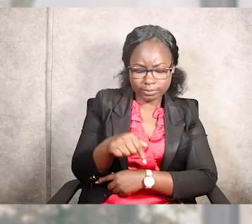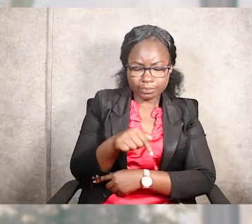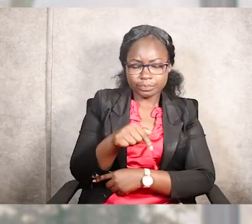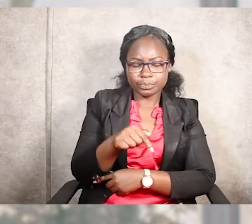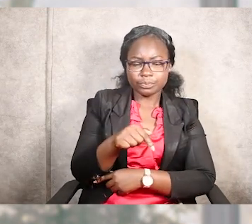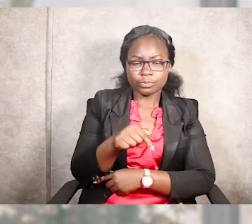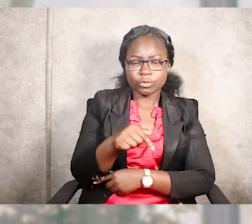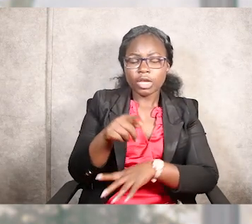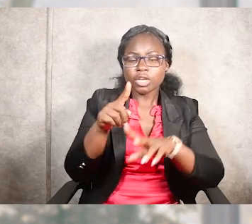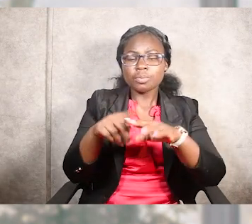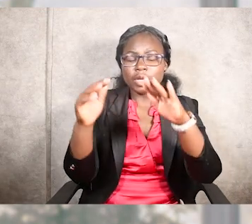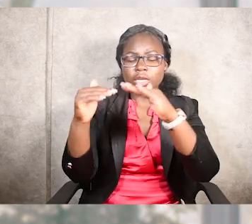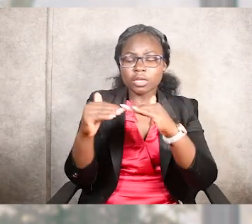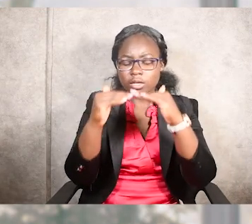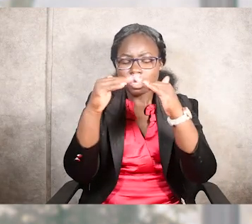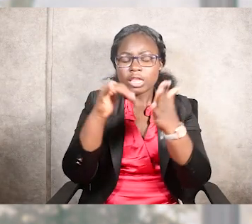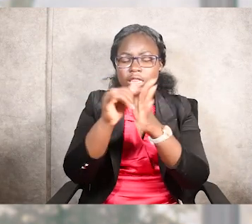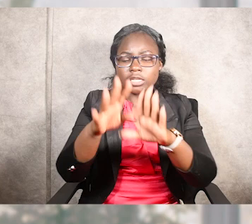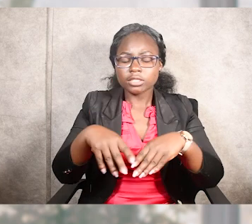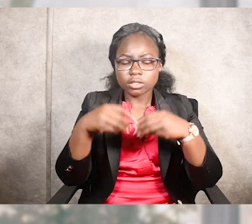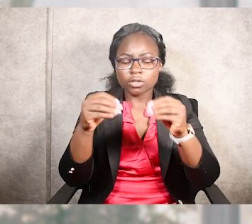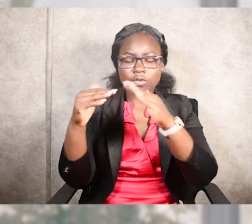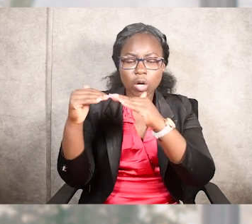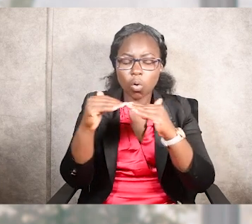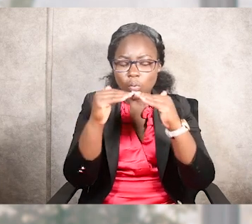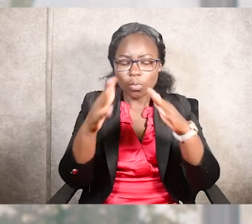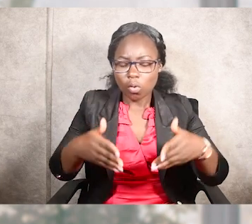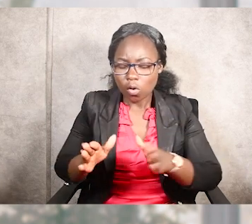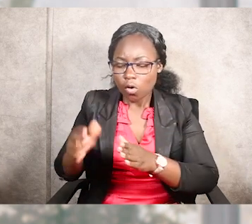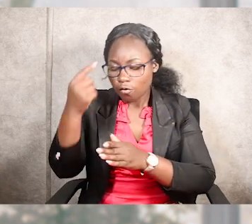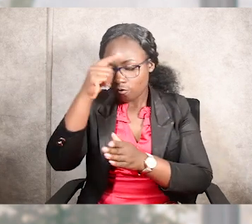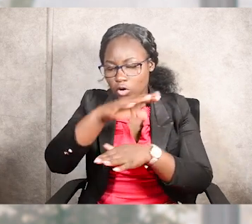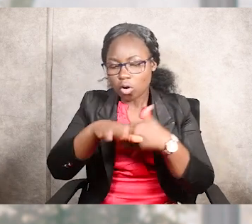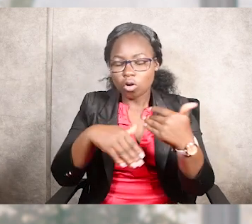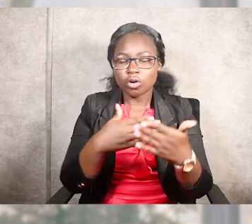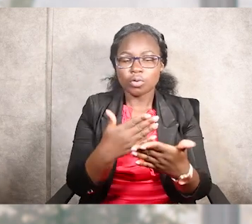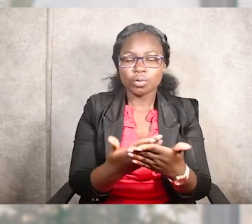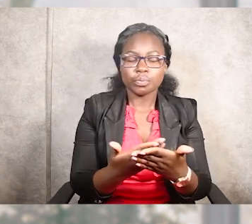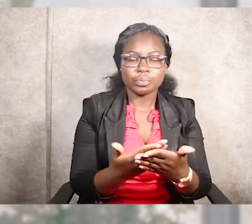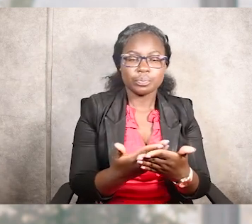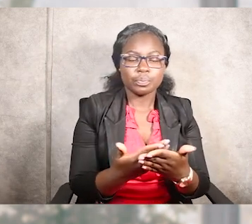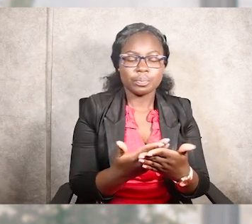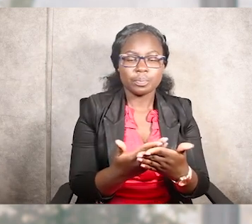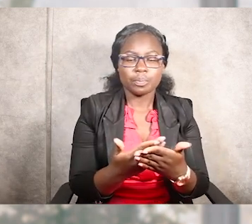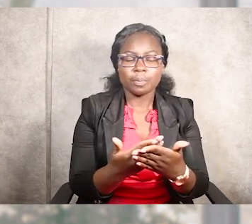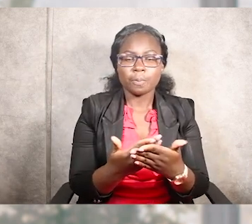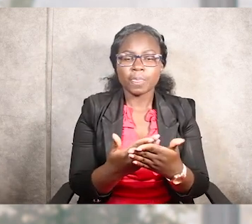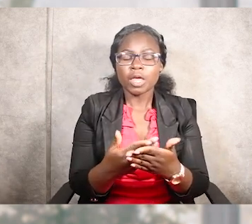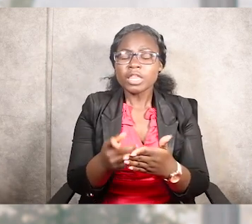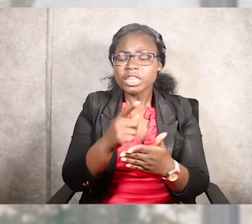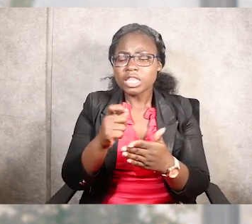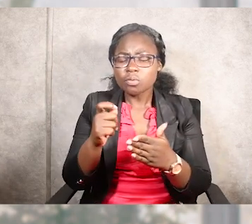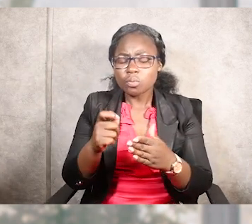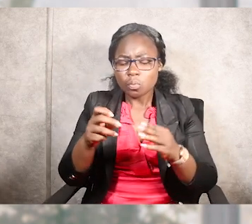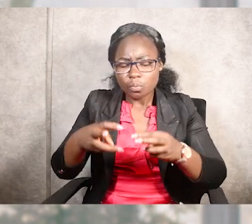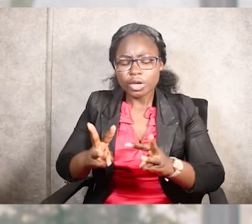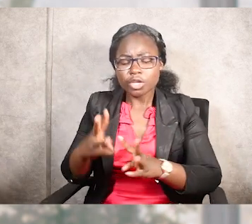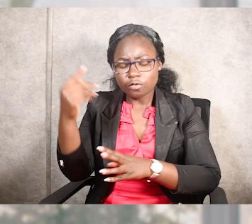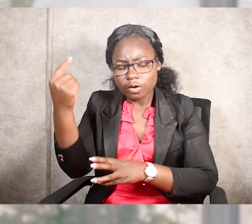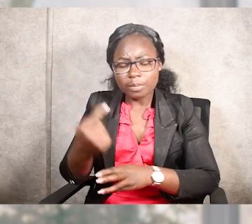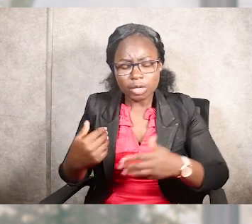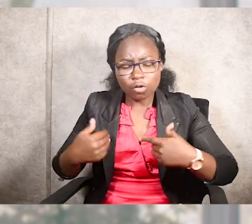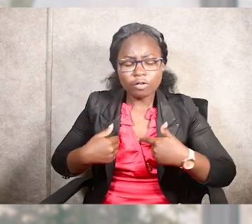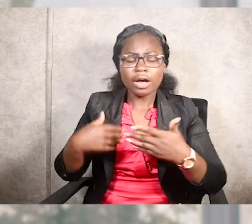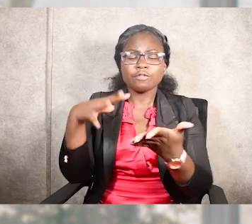In terms of equalization, that is providing equal opportunities for all of us. The aspect of reach in terms of content